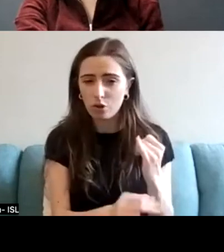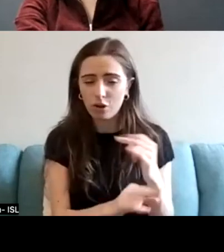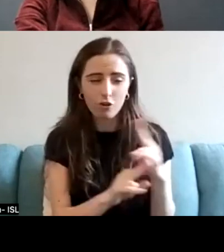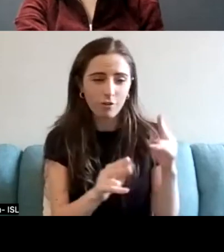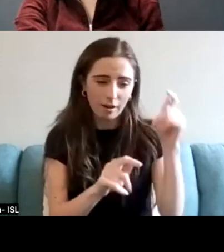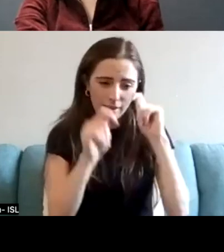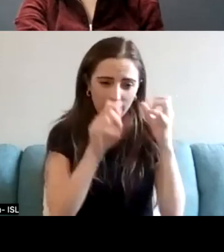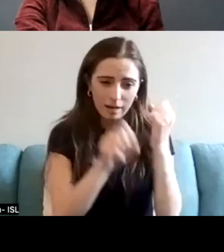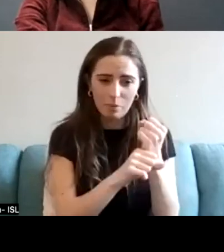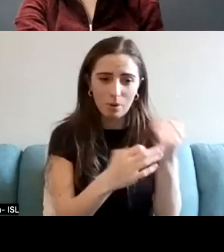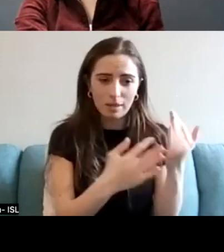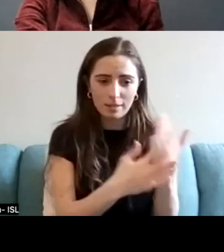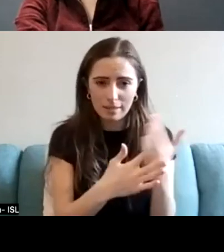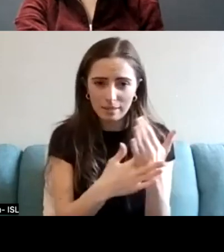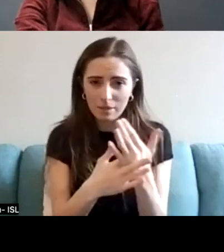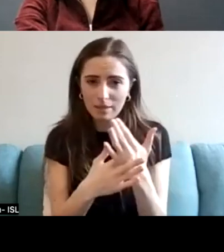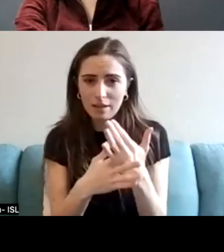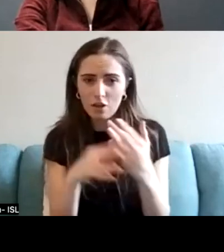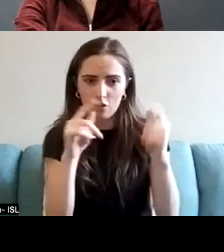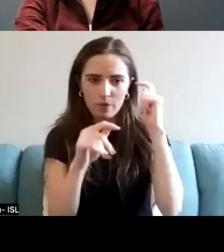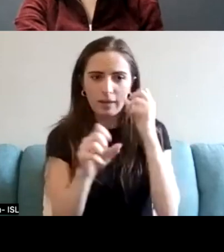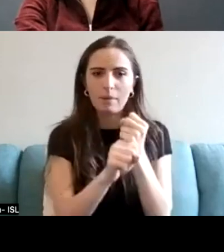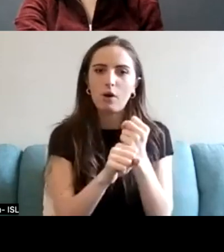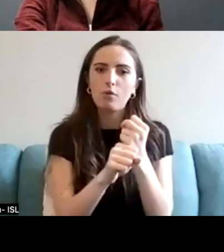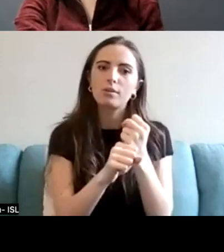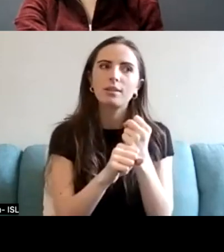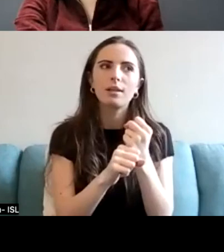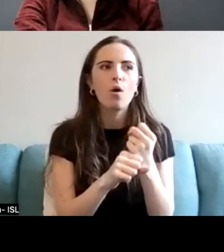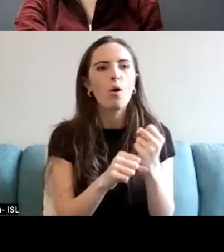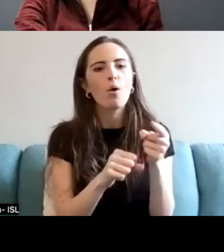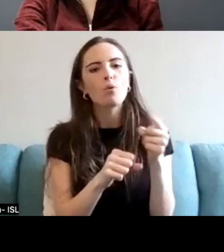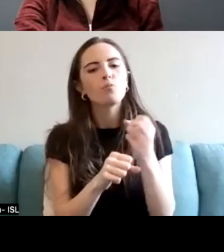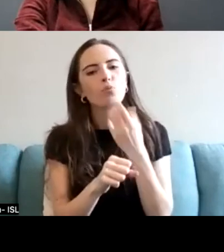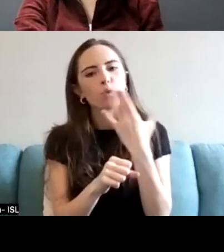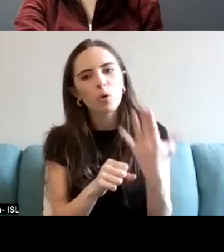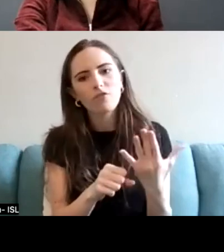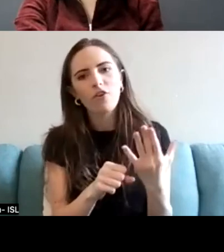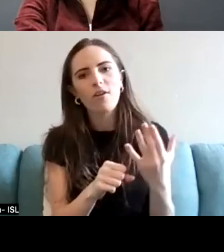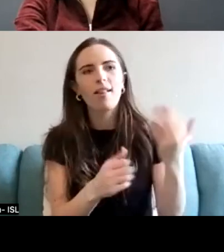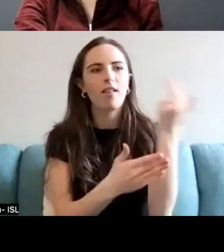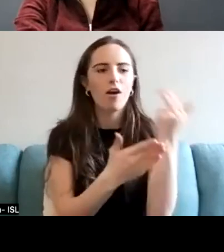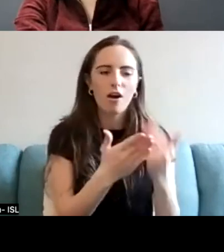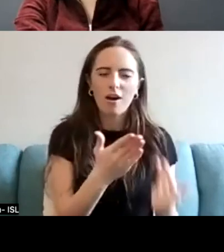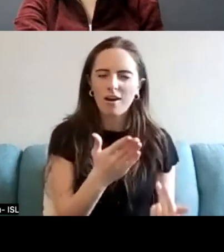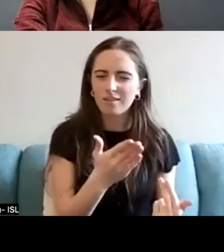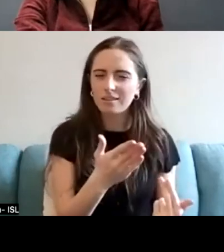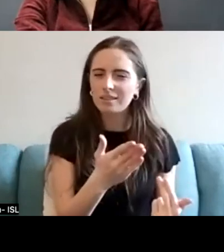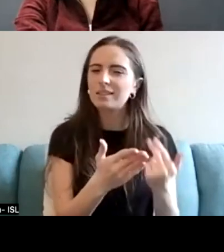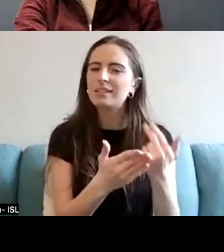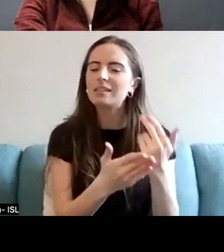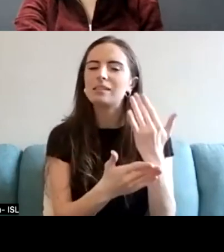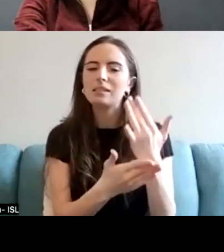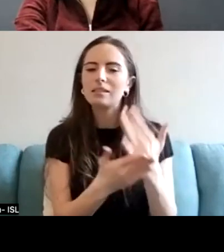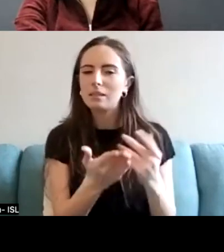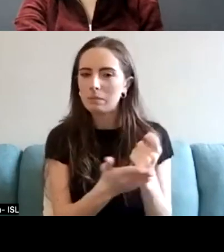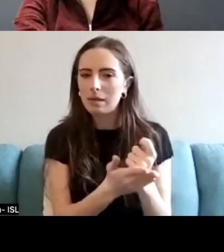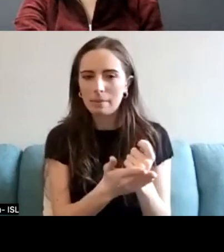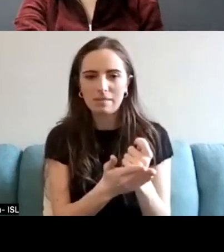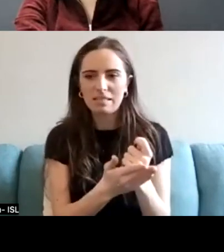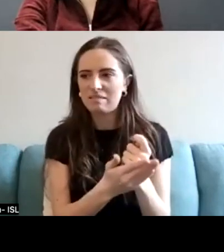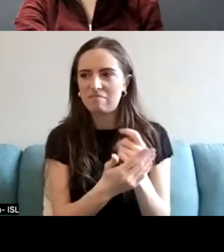accessibility, they're thinking about what looks nice, or what's this conceptual thing. And sometimes it's not the